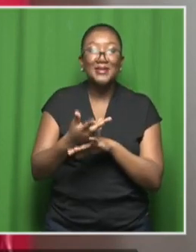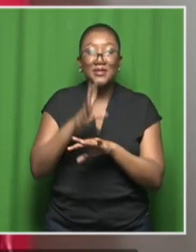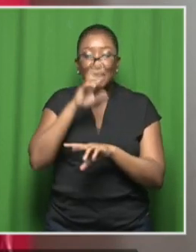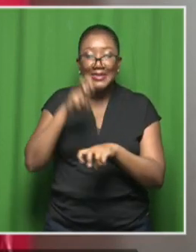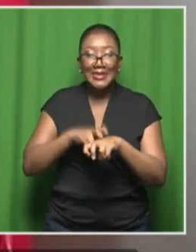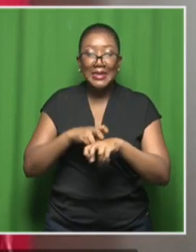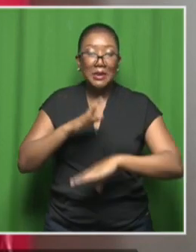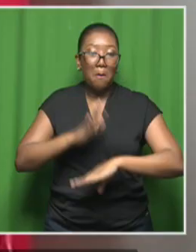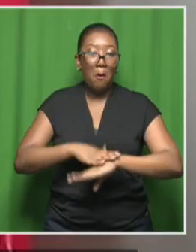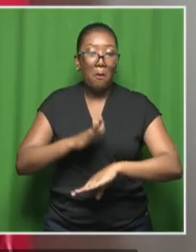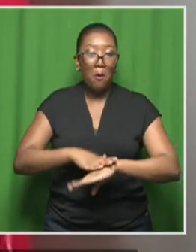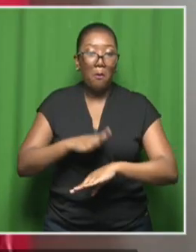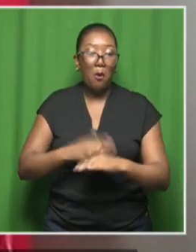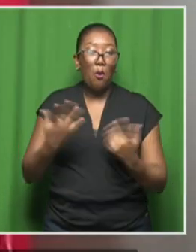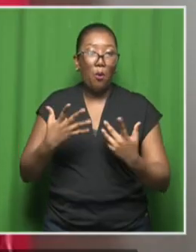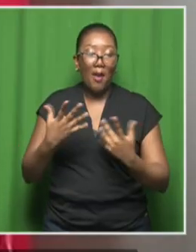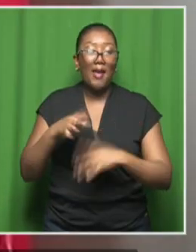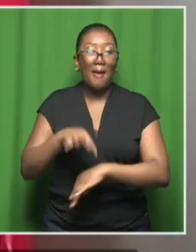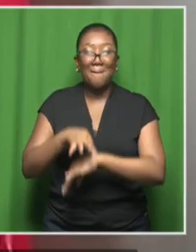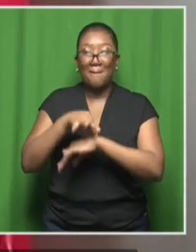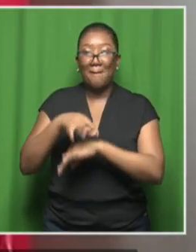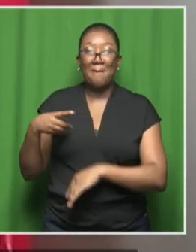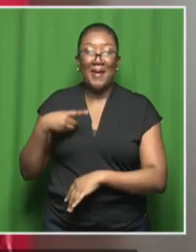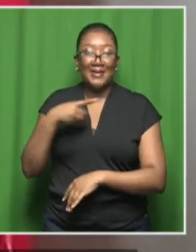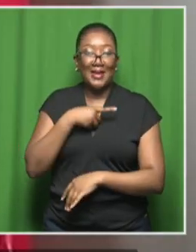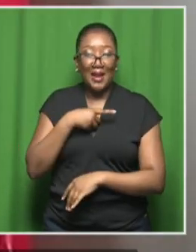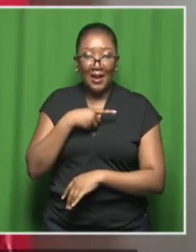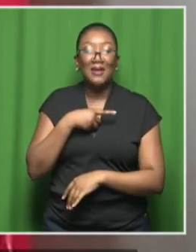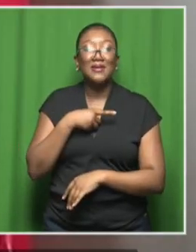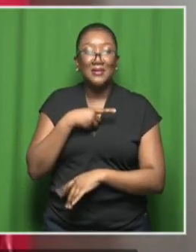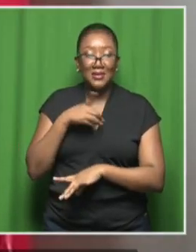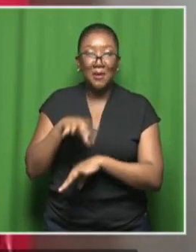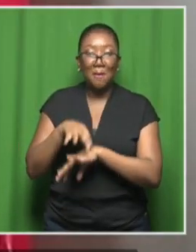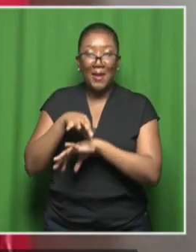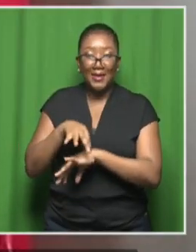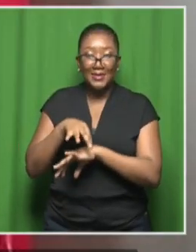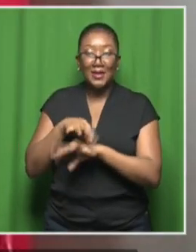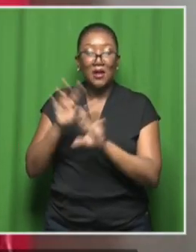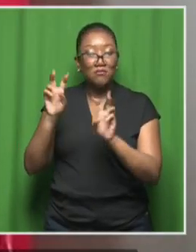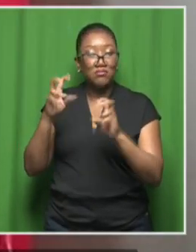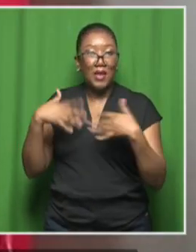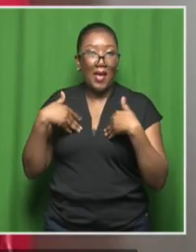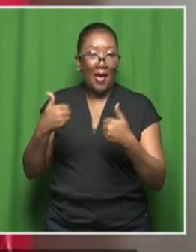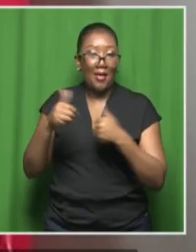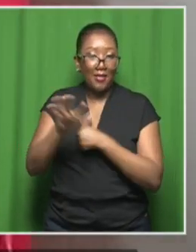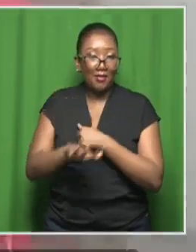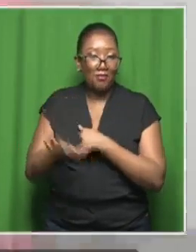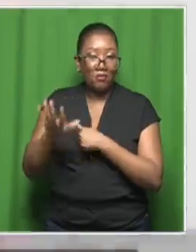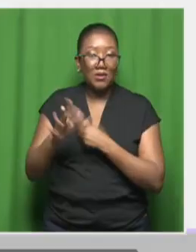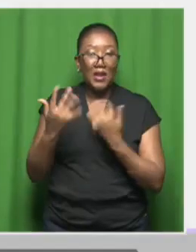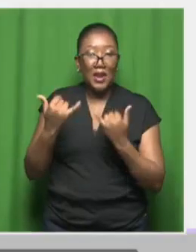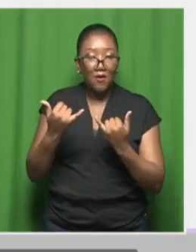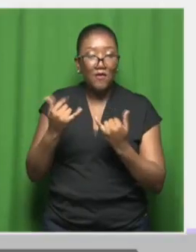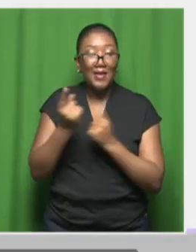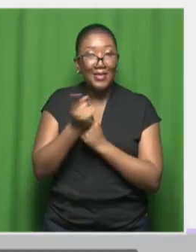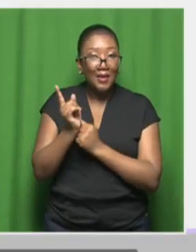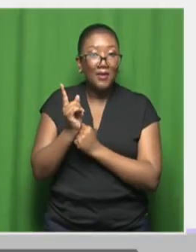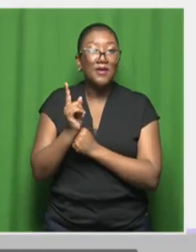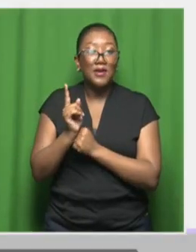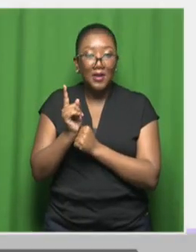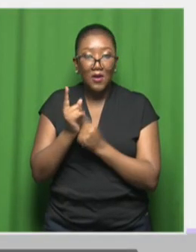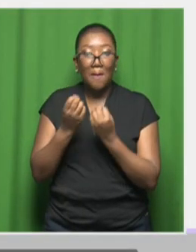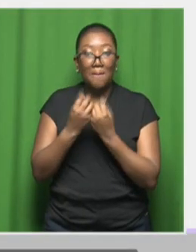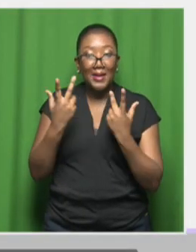time from our medical or from our health institutions, where you find that most of